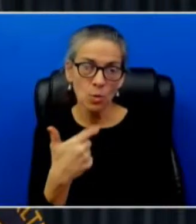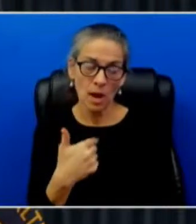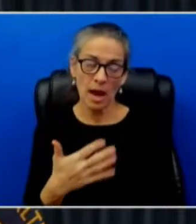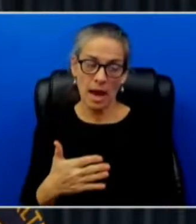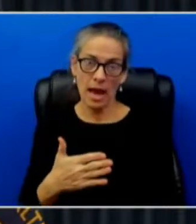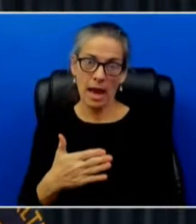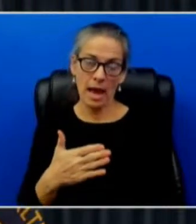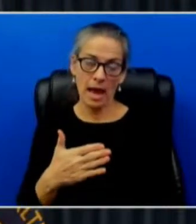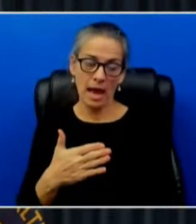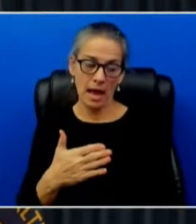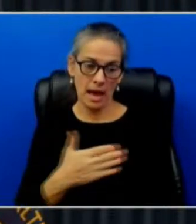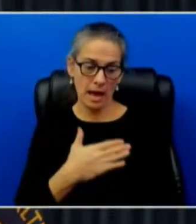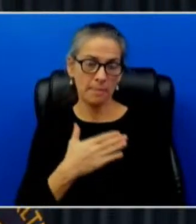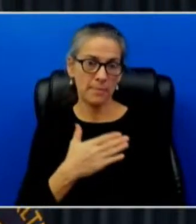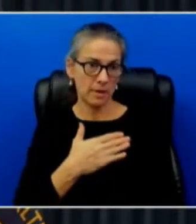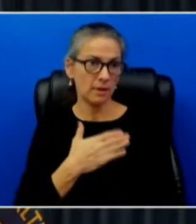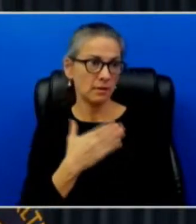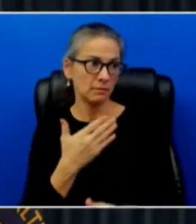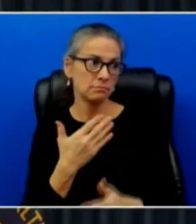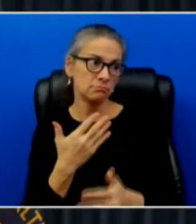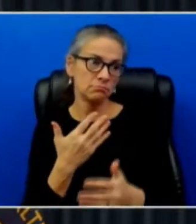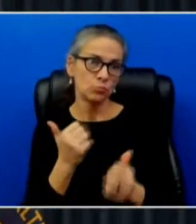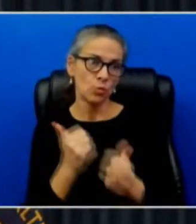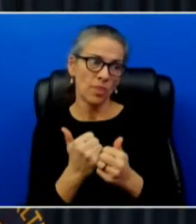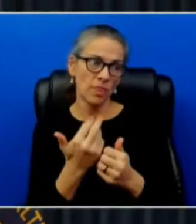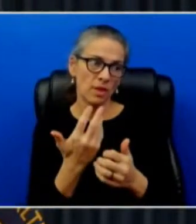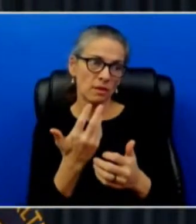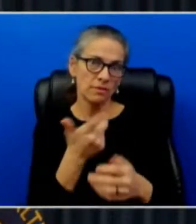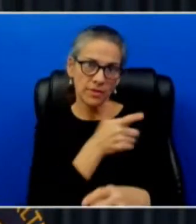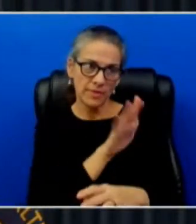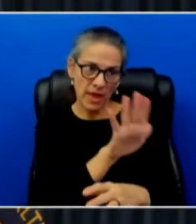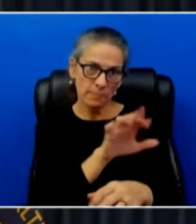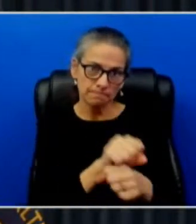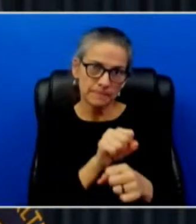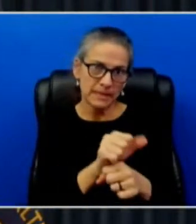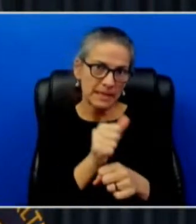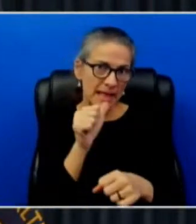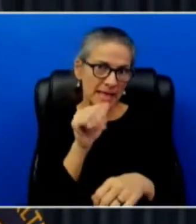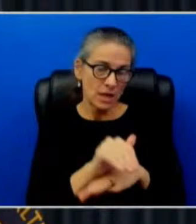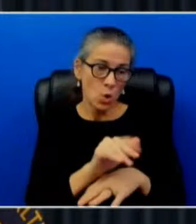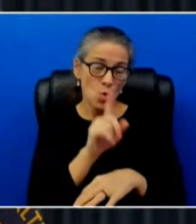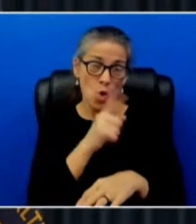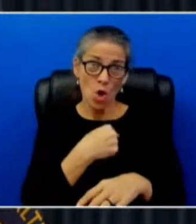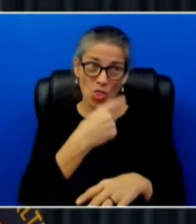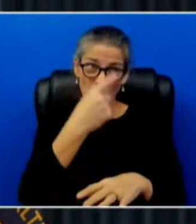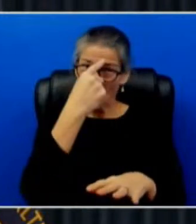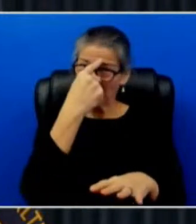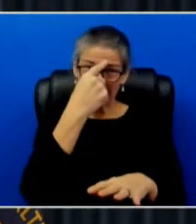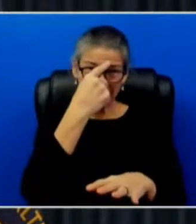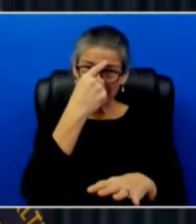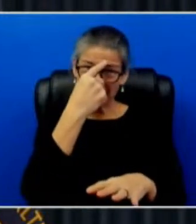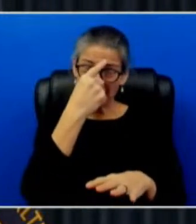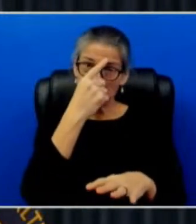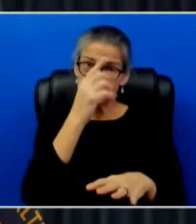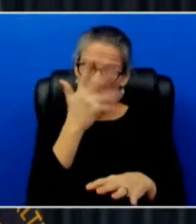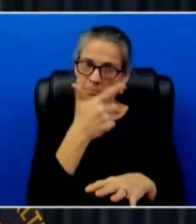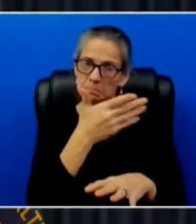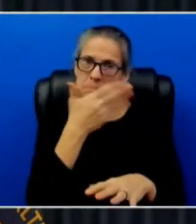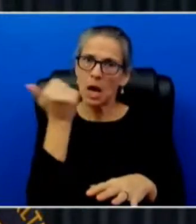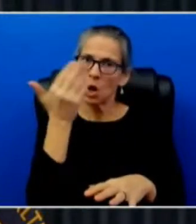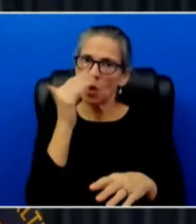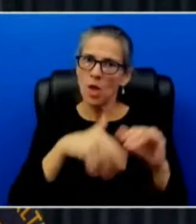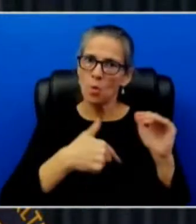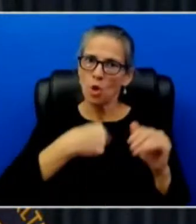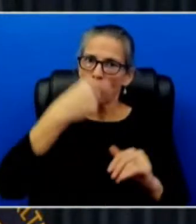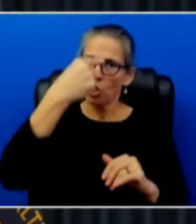the progress overnight on the roads. It's better than we originally anticipated. I feel like the ice tapered off a little earlier than